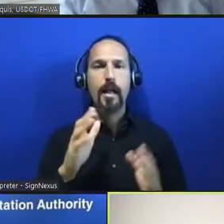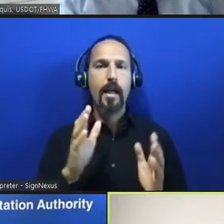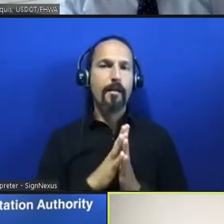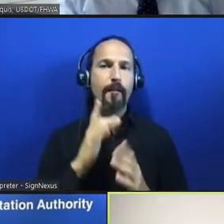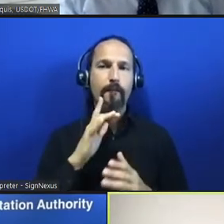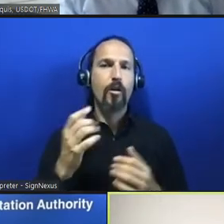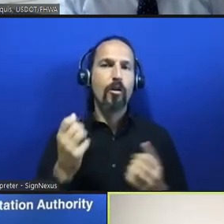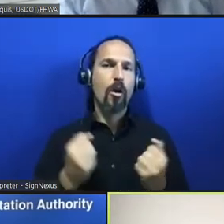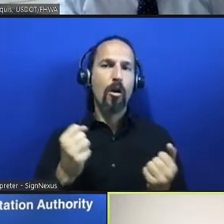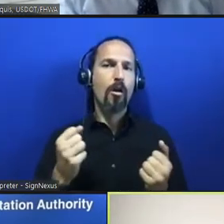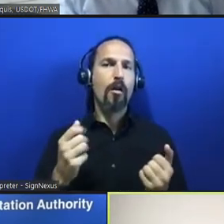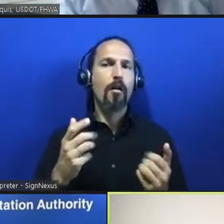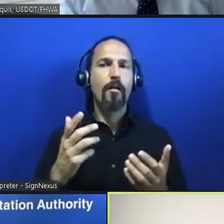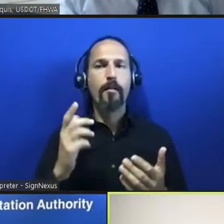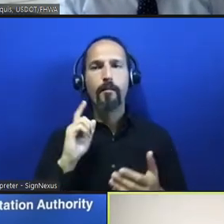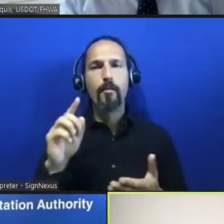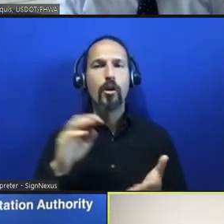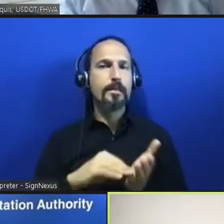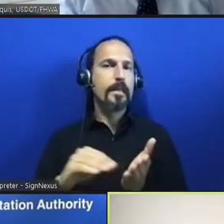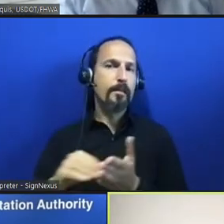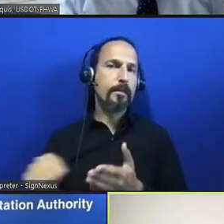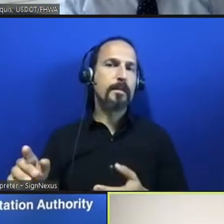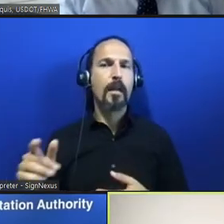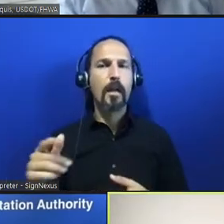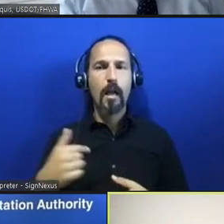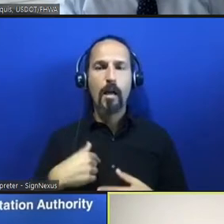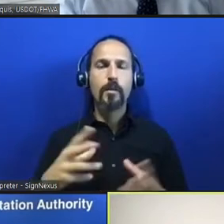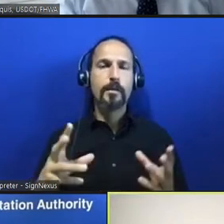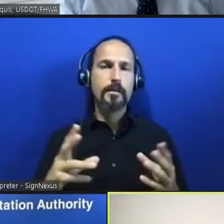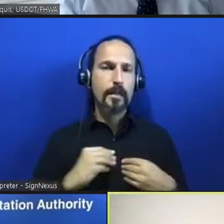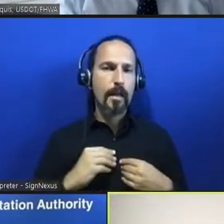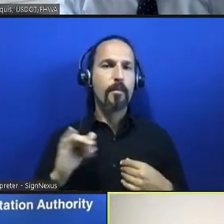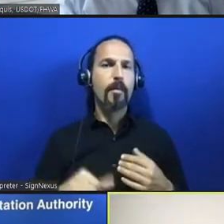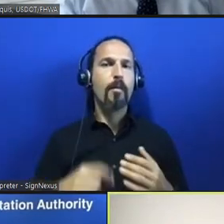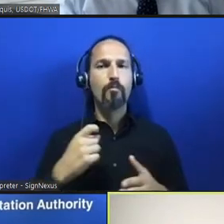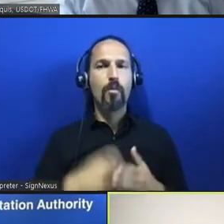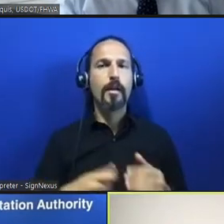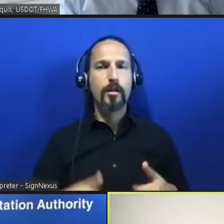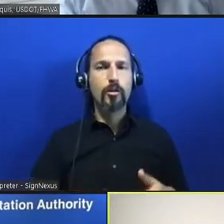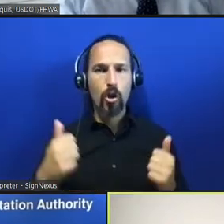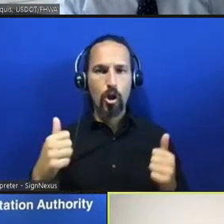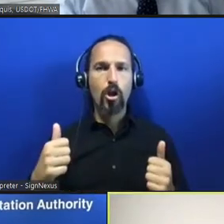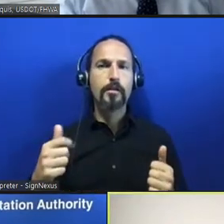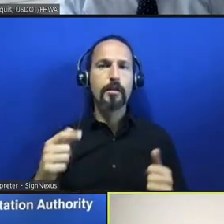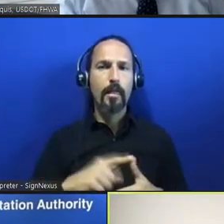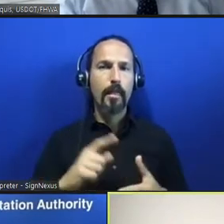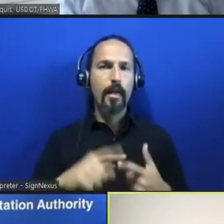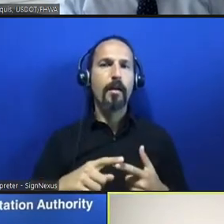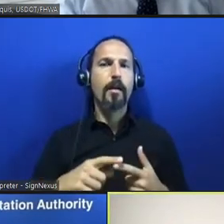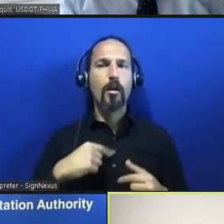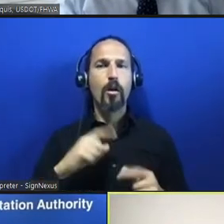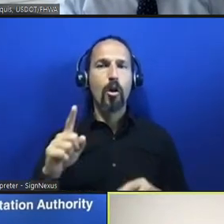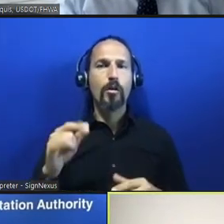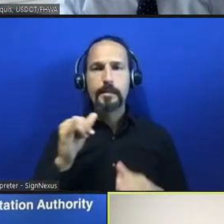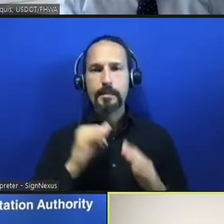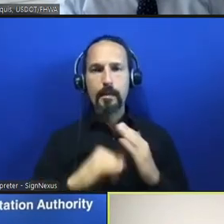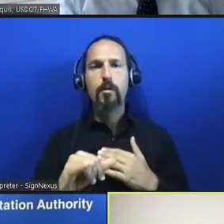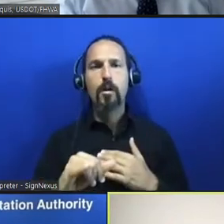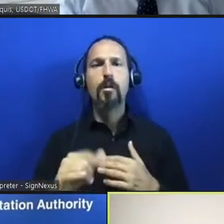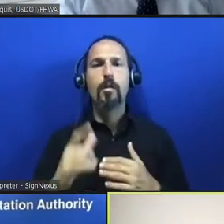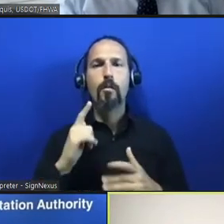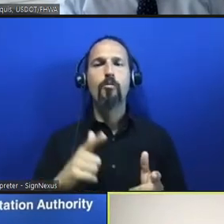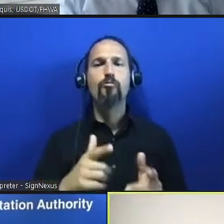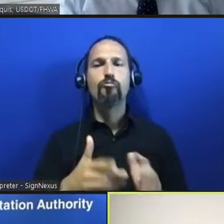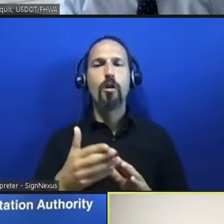carve-outs I'm not here asking for exemptions I'm going to take this price at Grace and I'm gonna go take the subway which will run